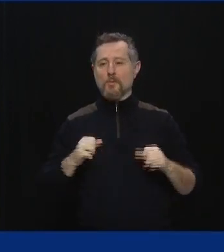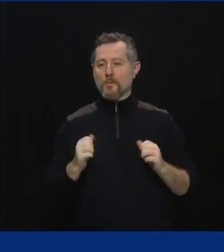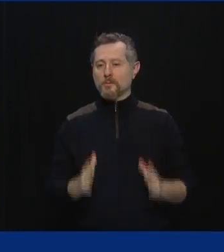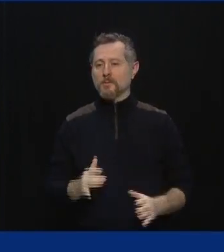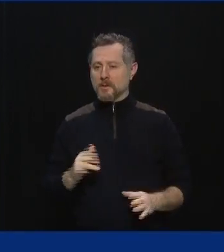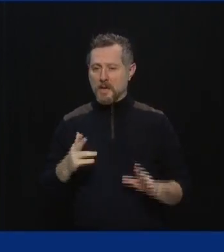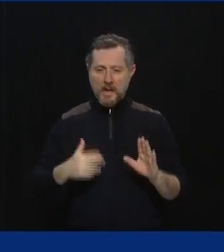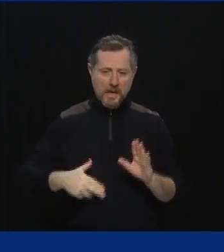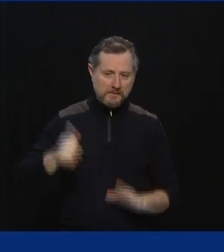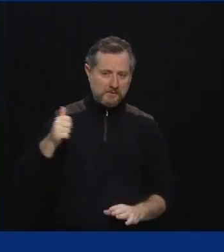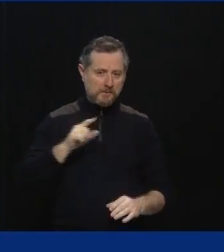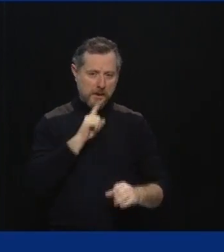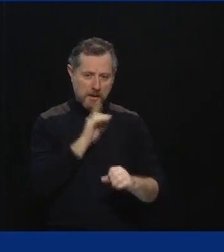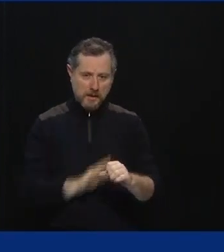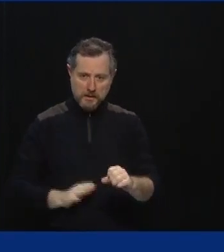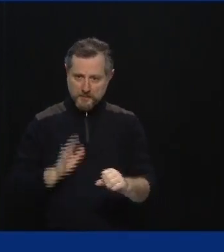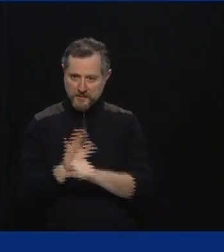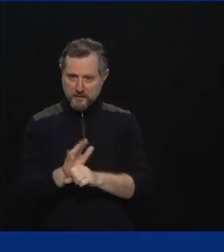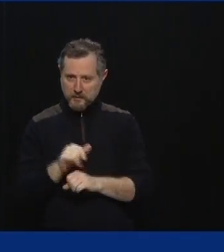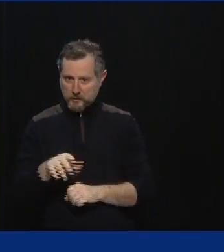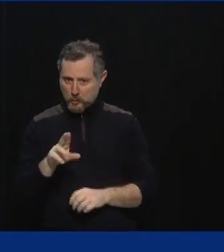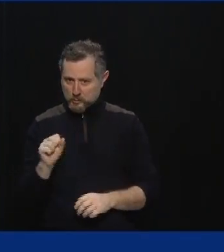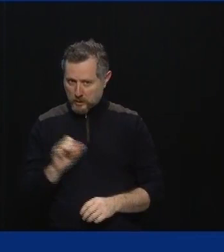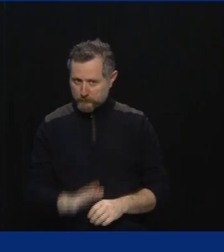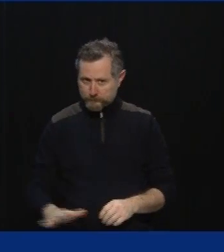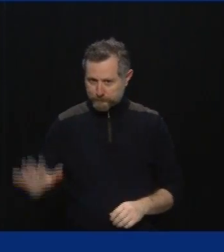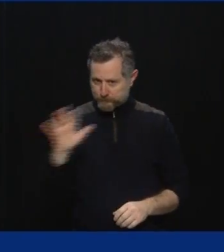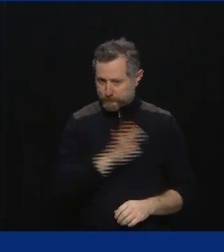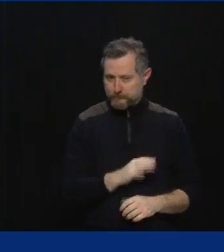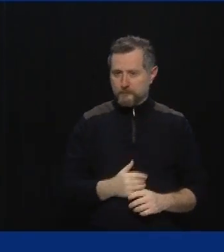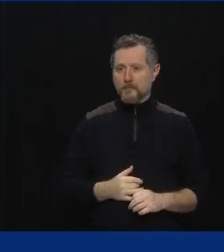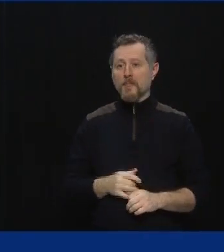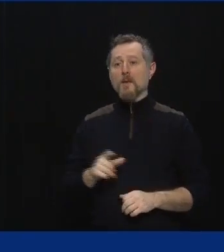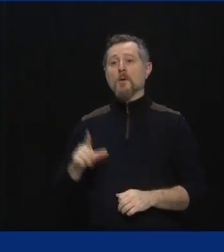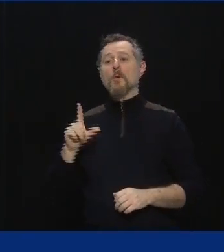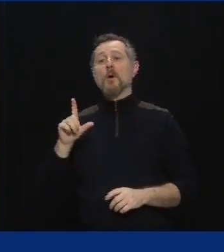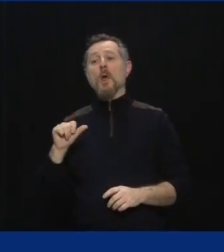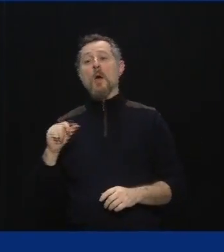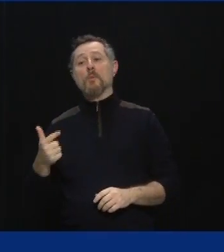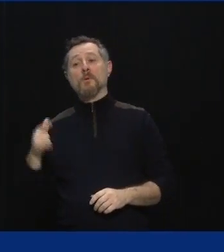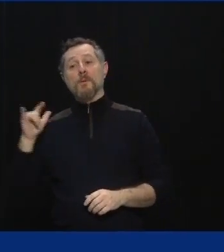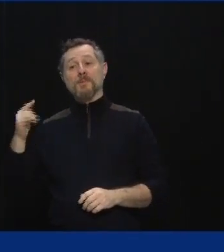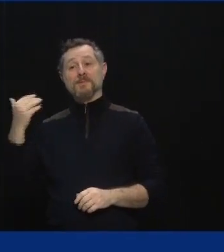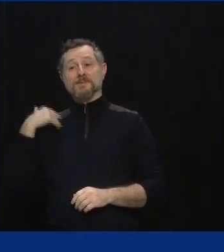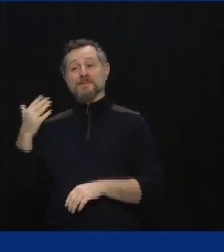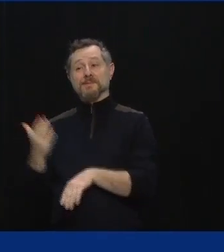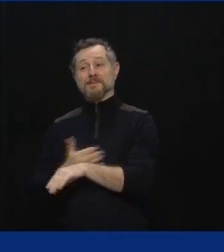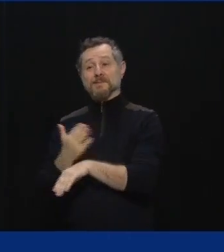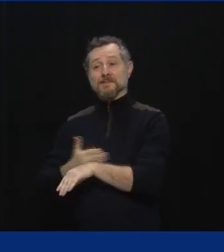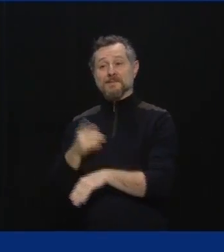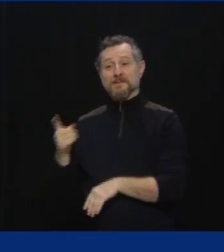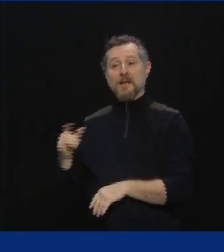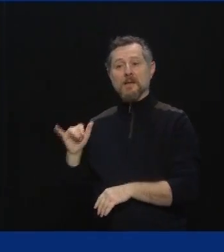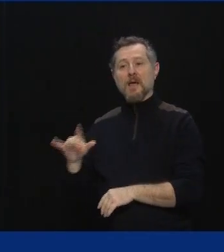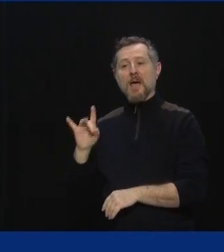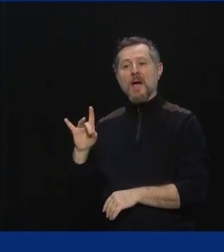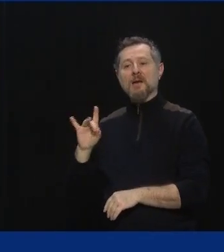the country. At the LaGuardia Airport redevelopment, which itself was an $8 billion